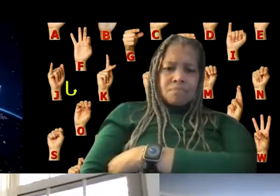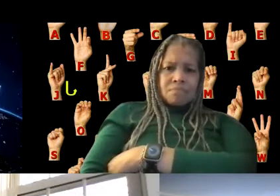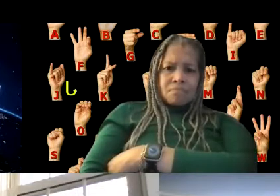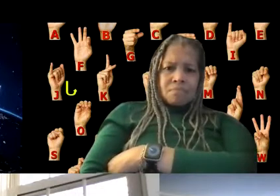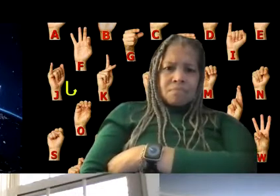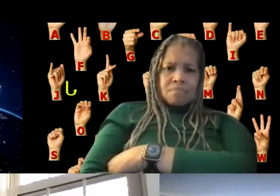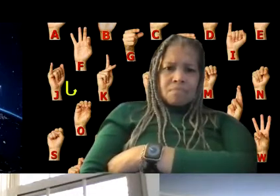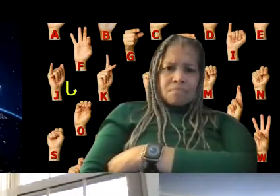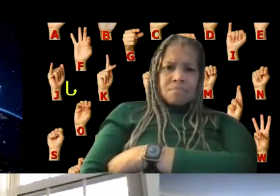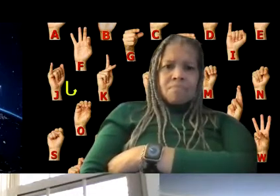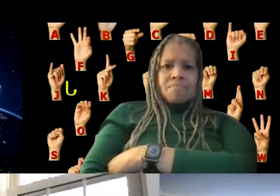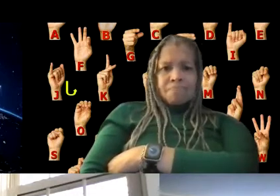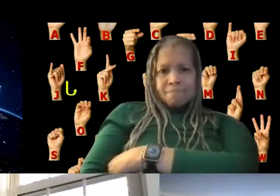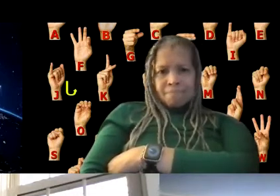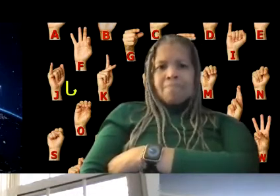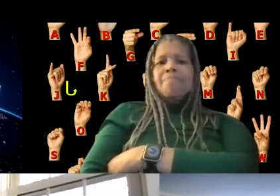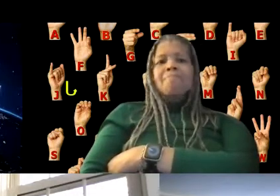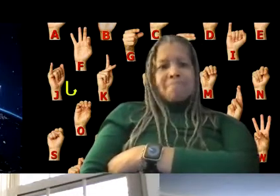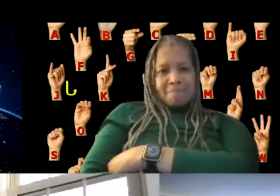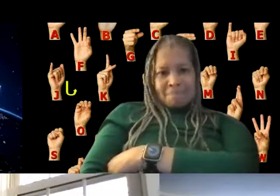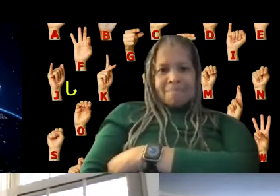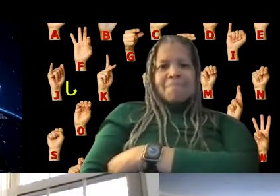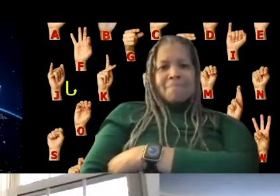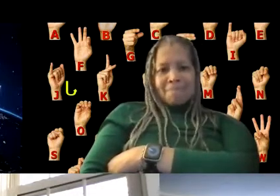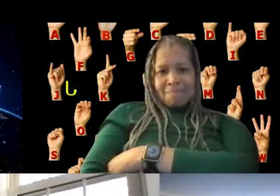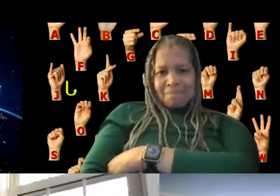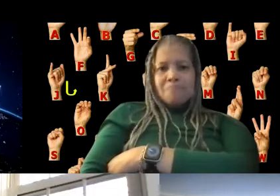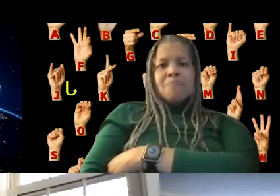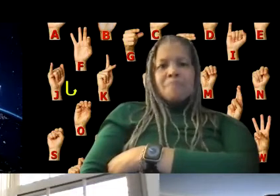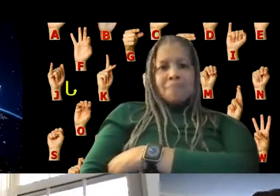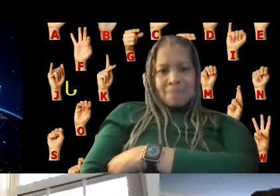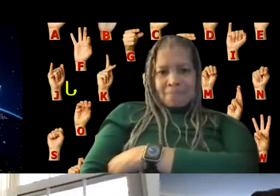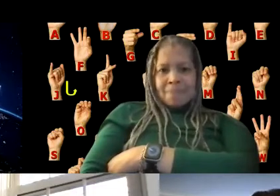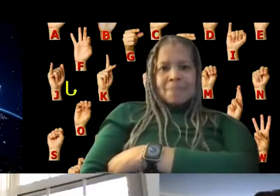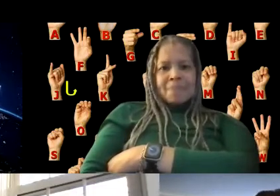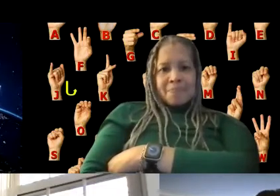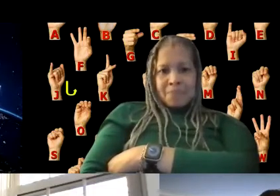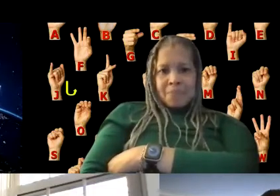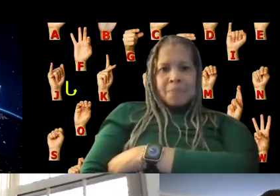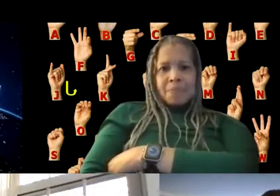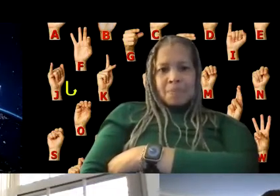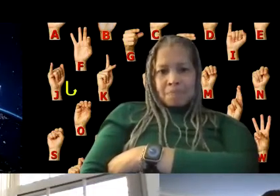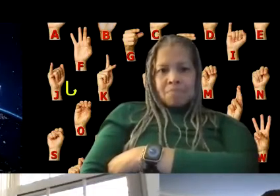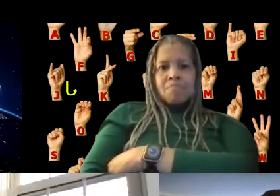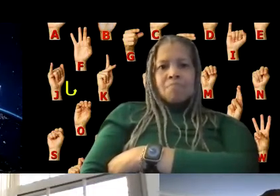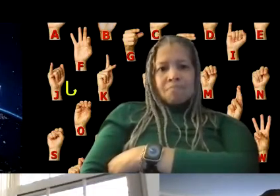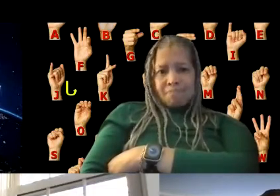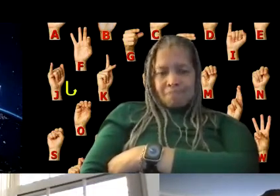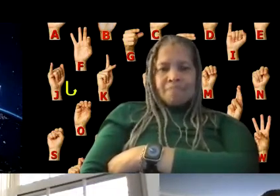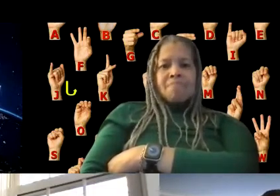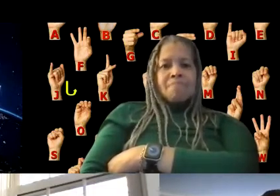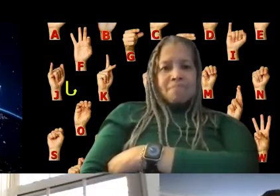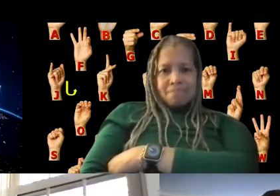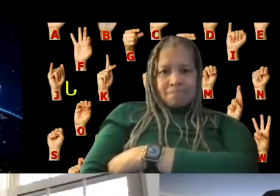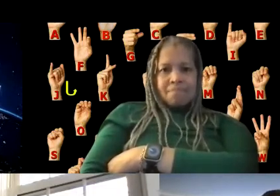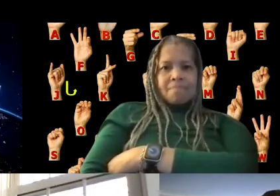skin light sensing heart rate monitors, and they couldn't work properly if you had a skin tone that was too dark for what it